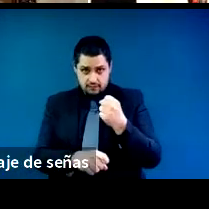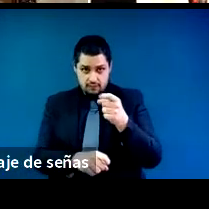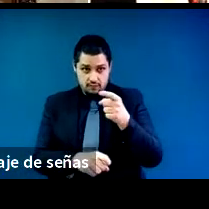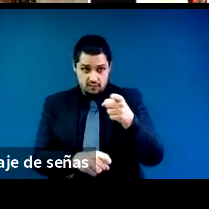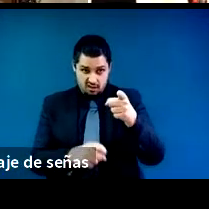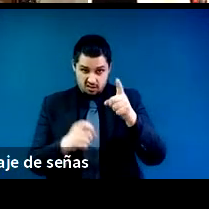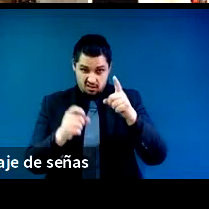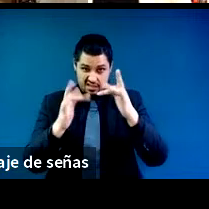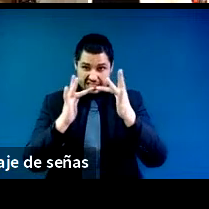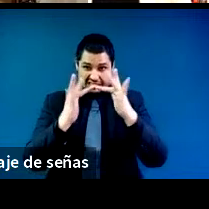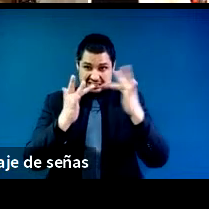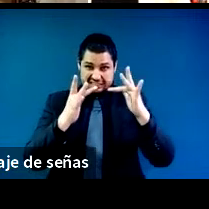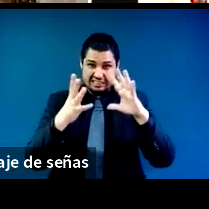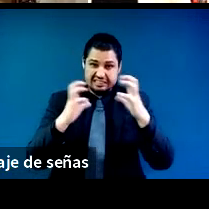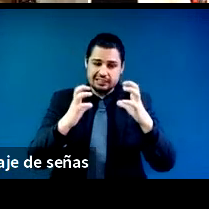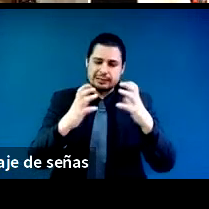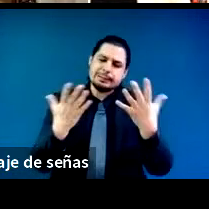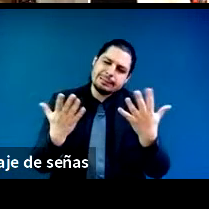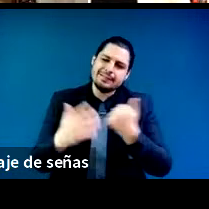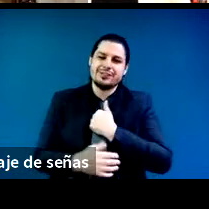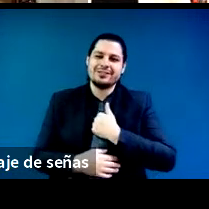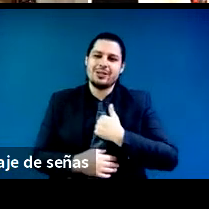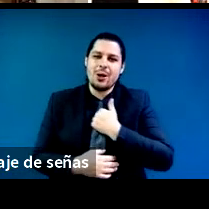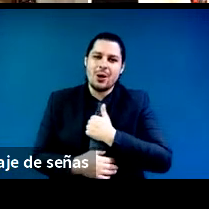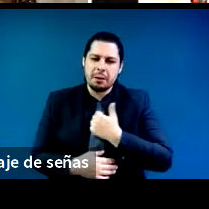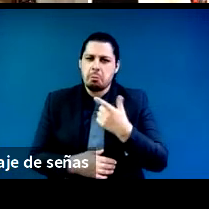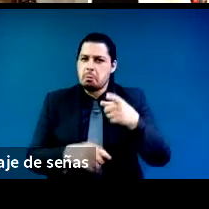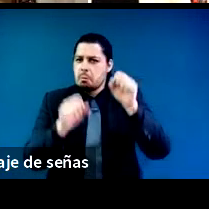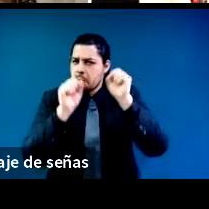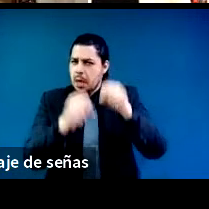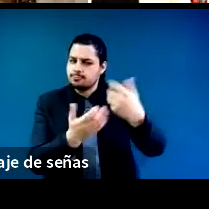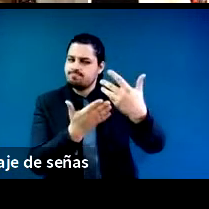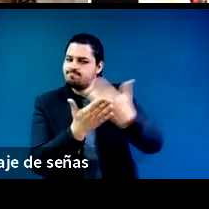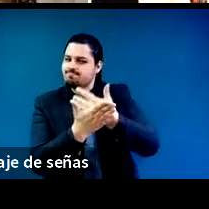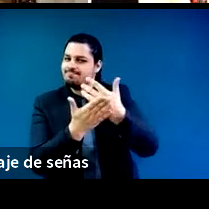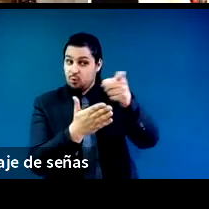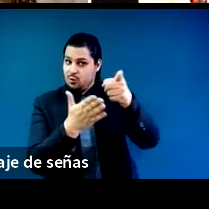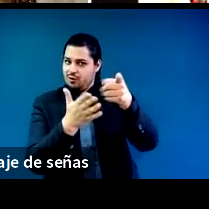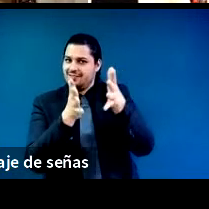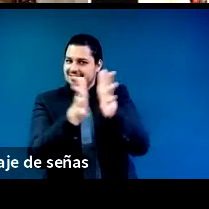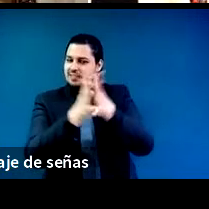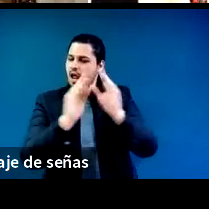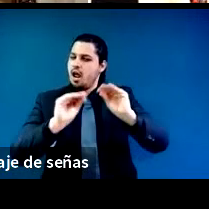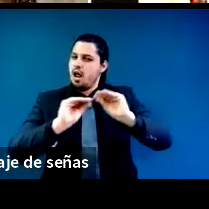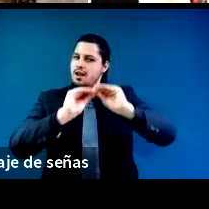And I actually couldn't agree more. We also need a lot of